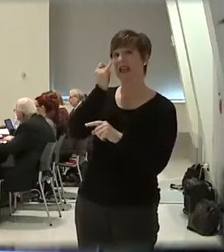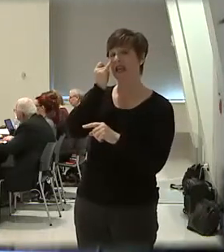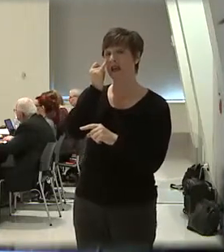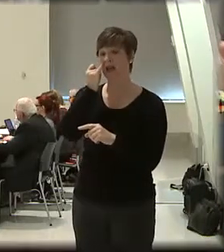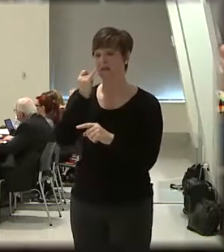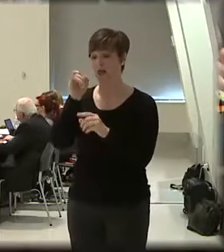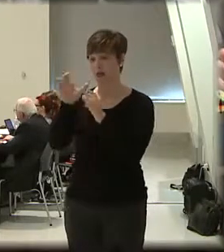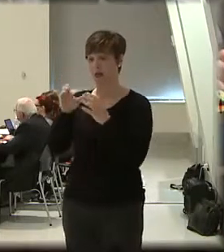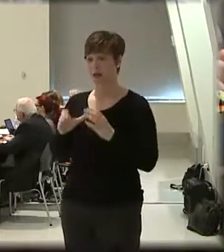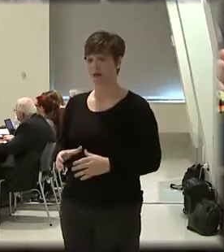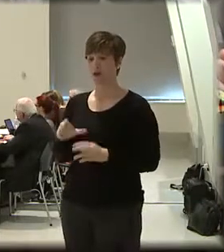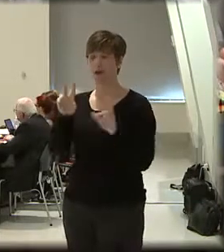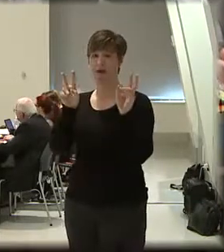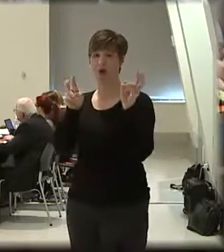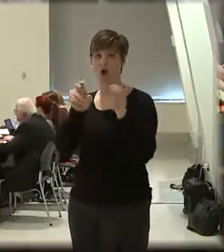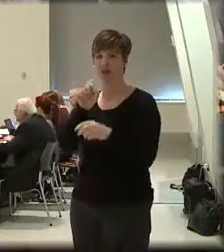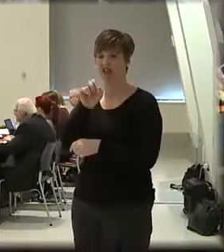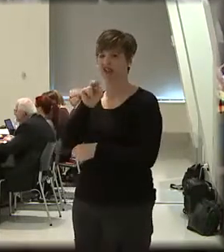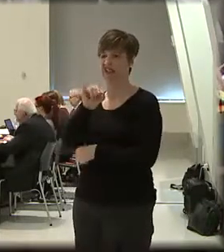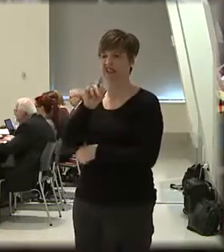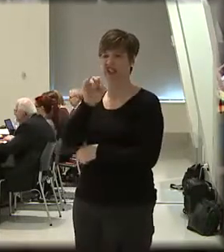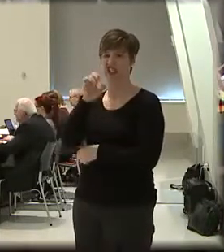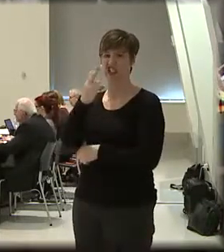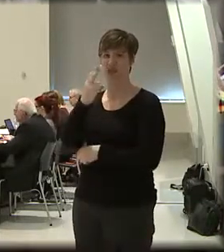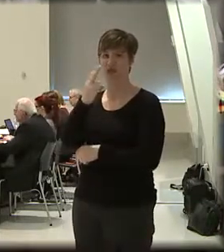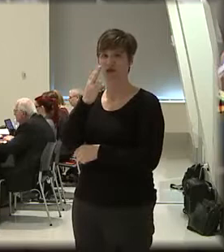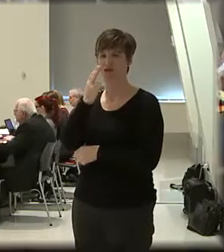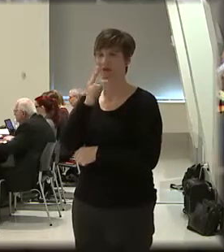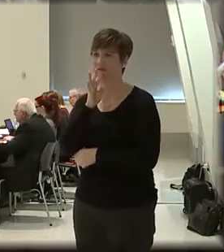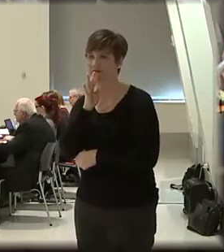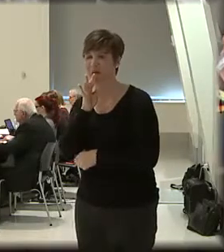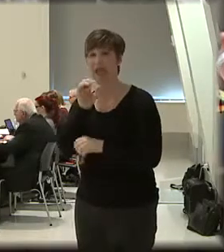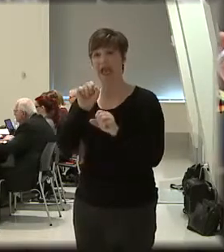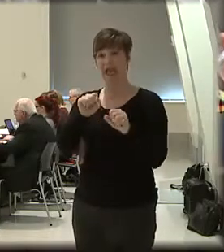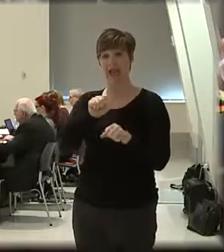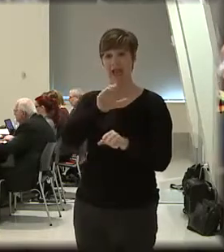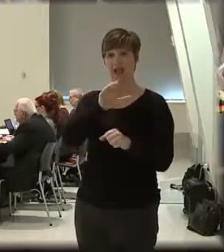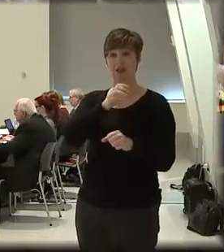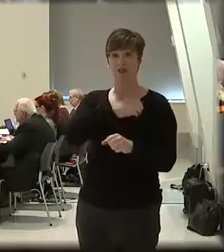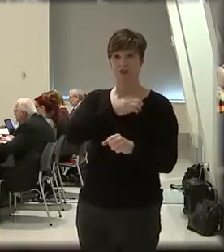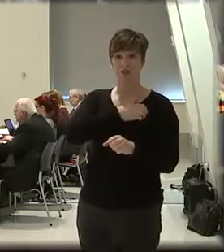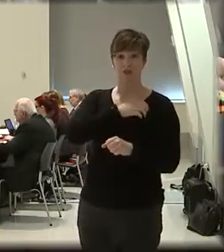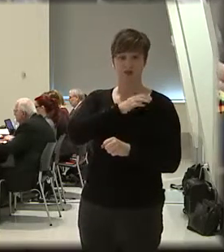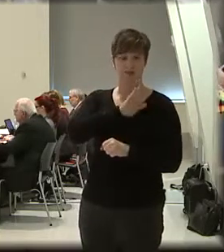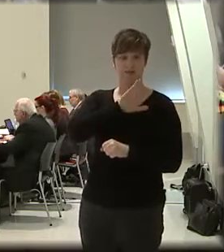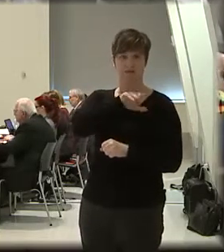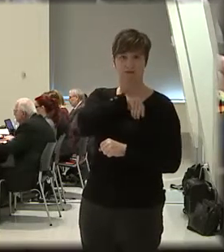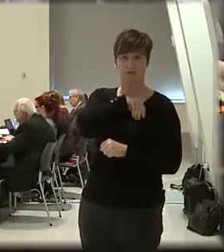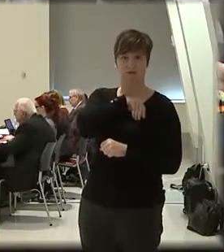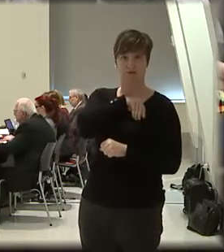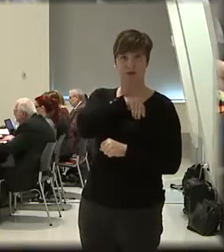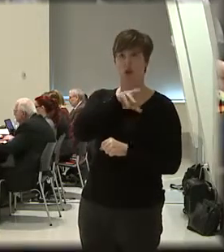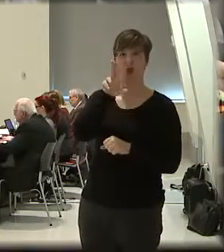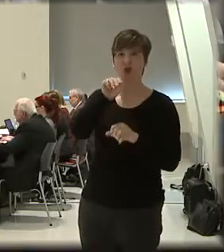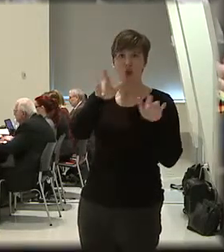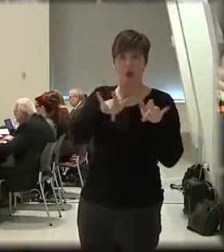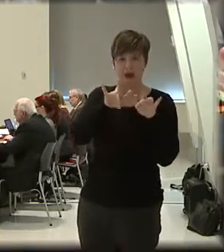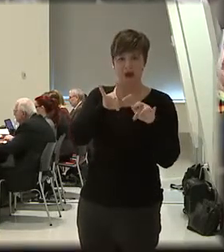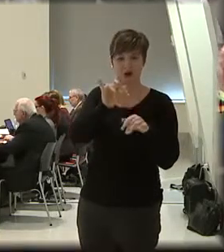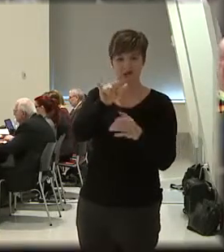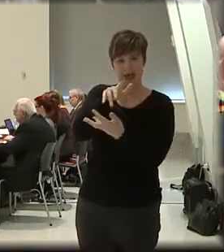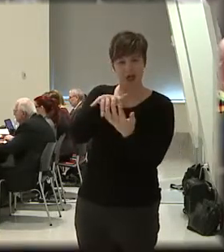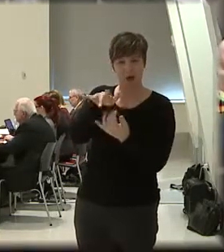snitch, can the officer turn the camera off so there's no record of that interaction? Is that